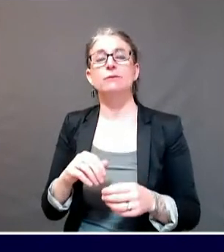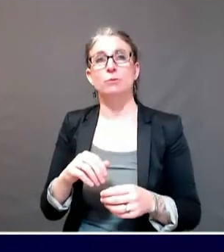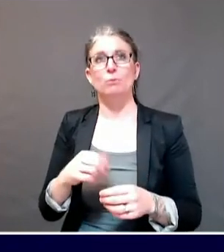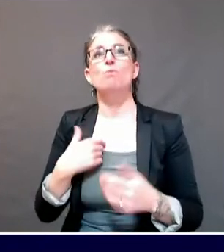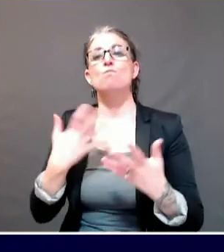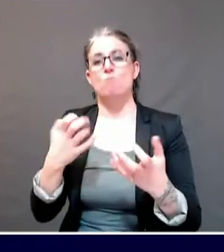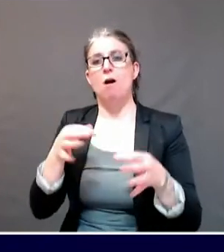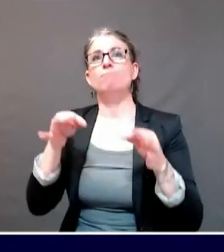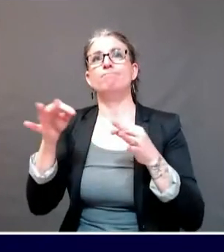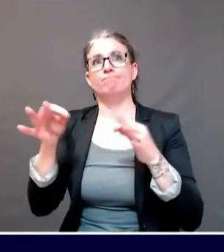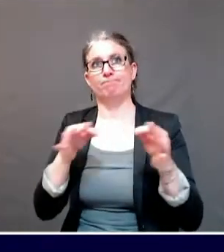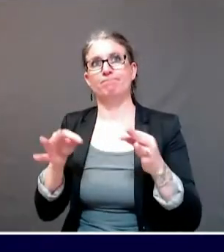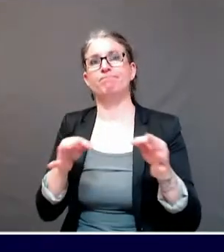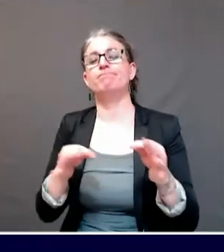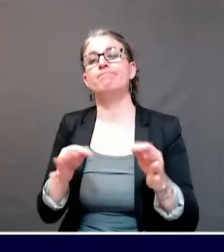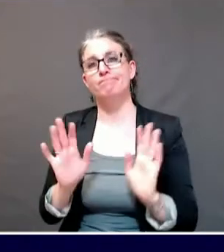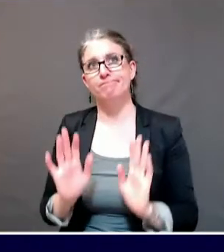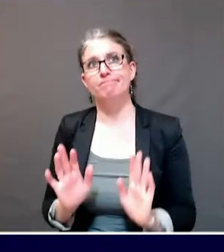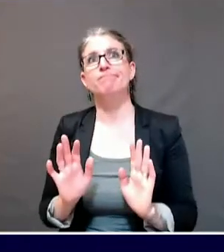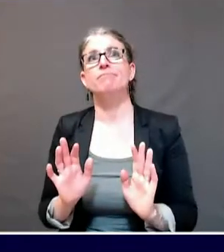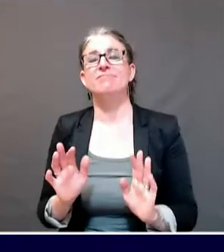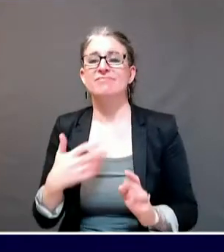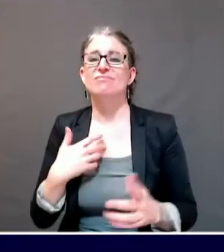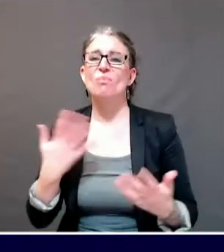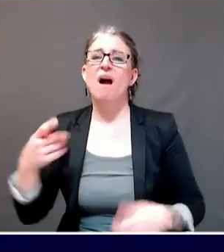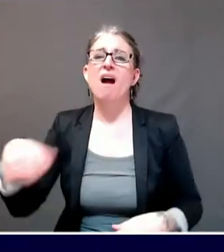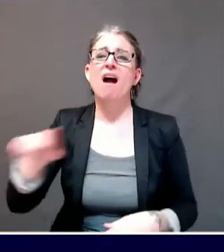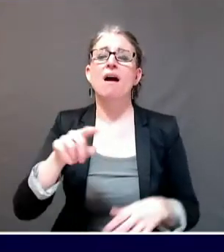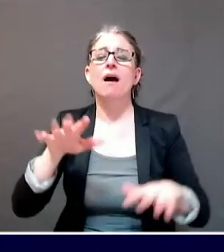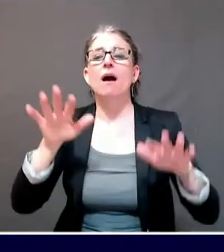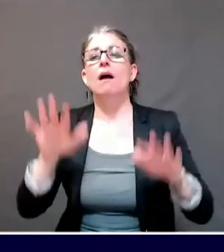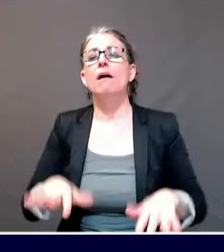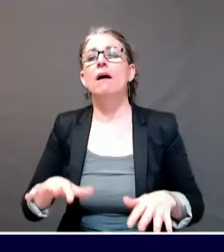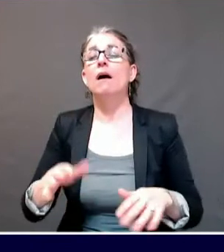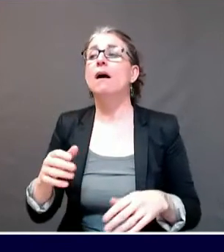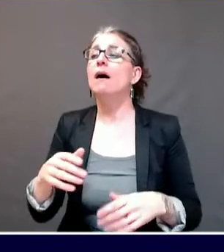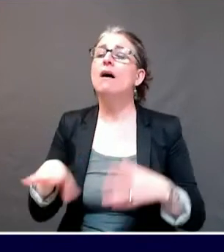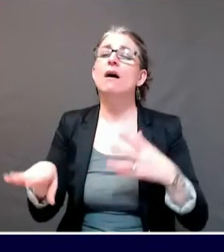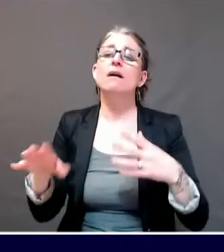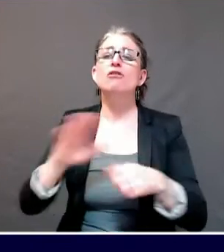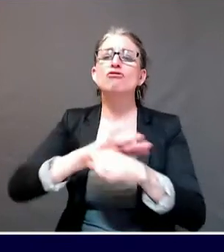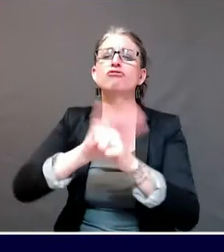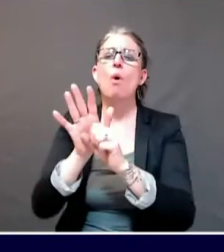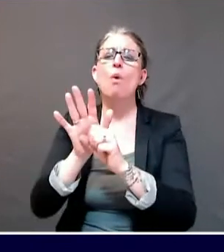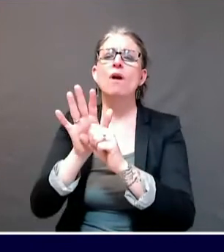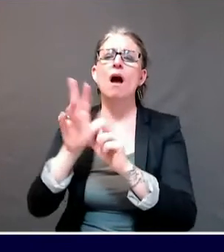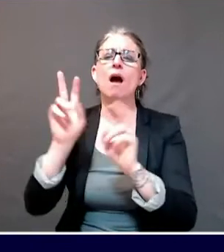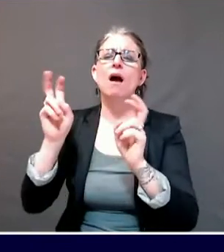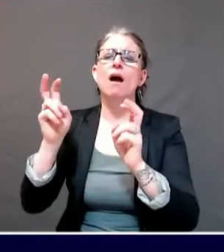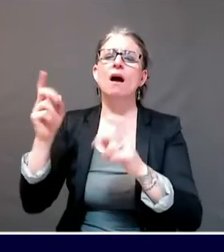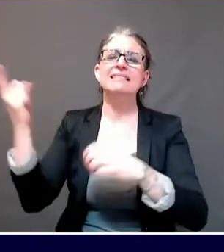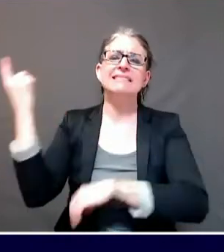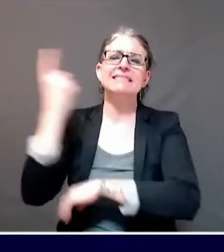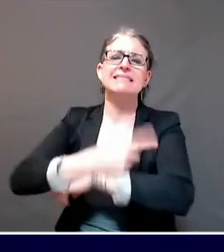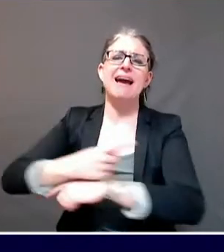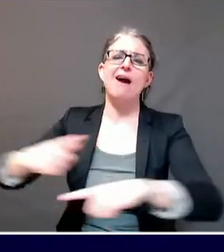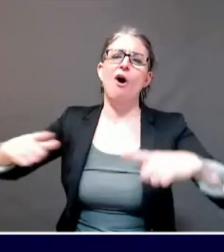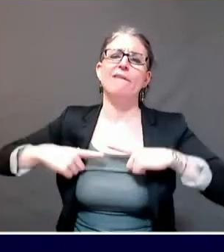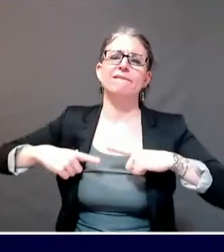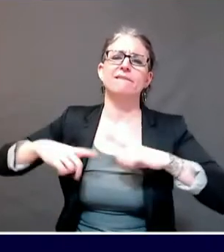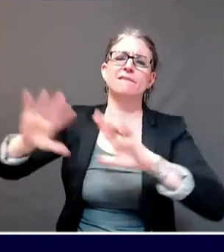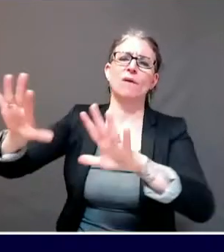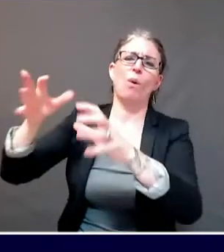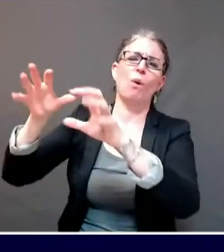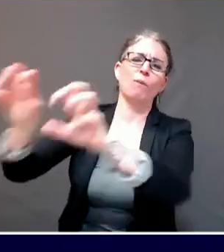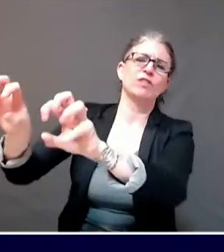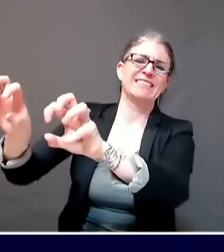COVID-19, the new variant strain of COVID-19 is concerning. It is likely a matter of